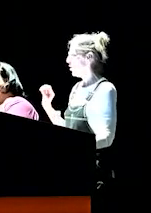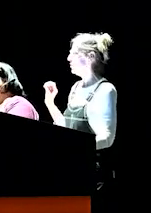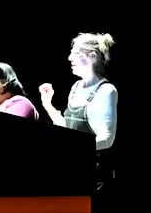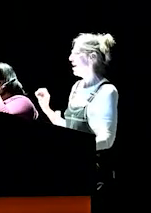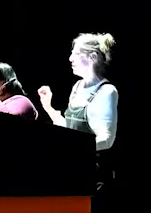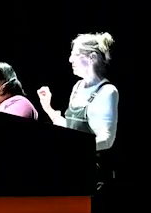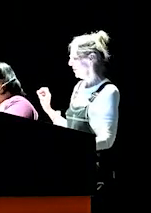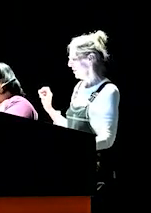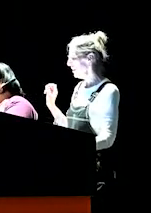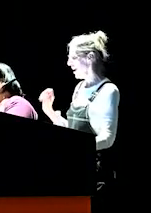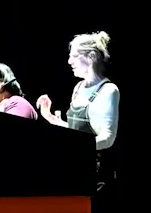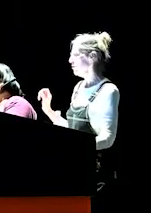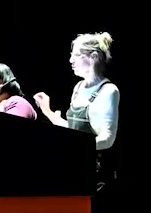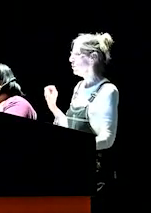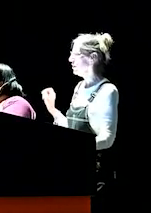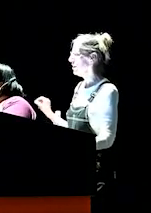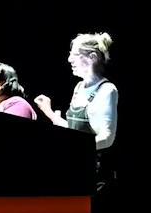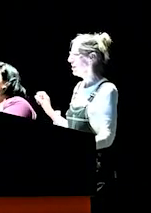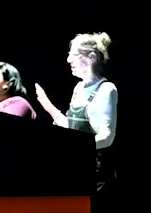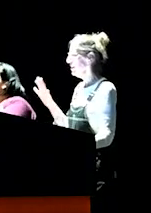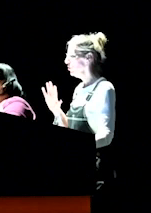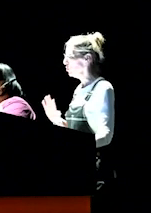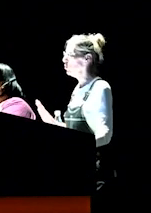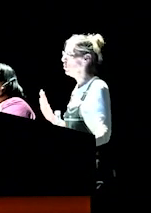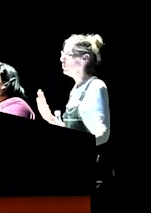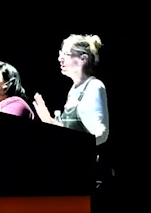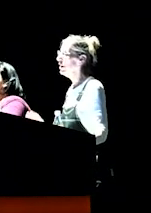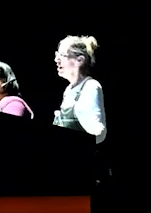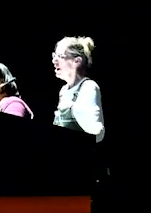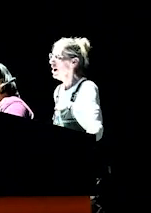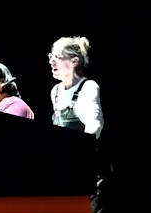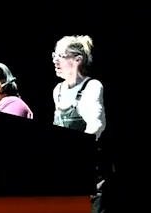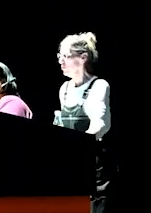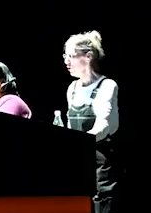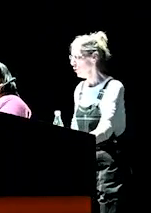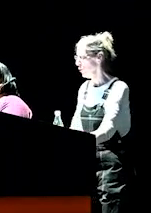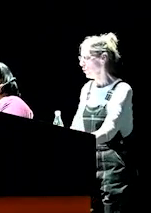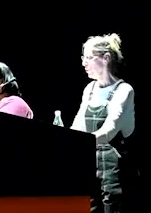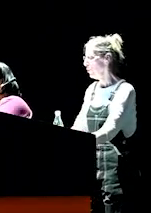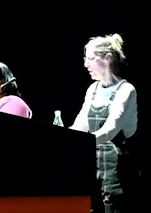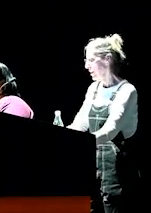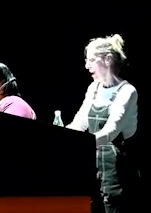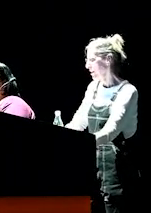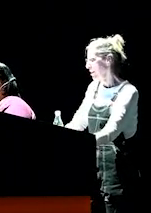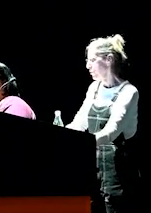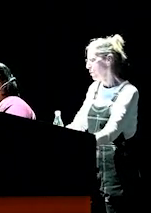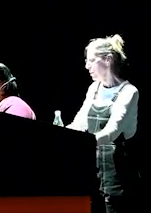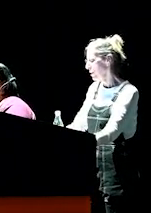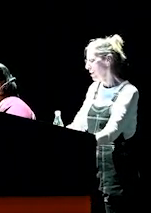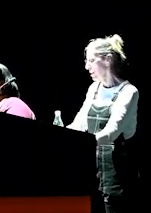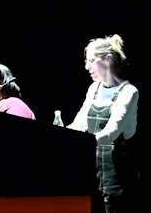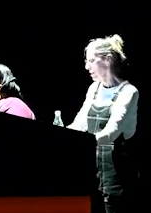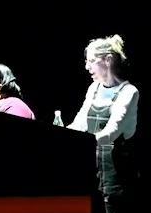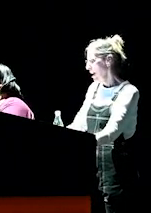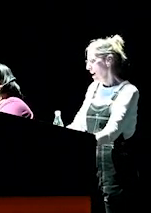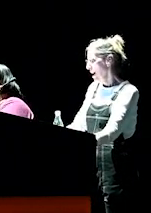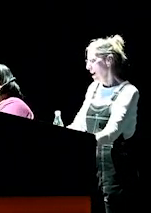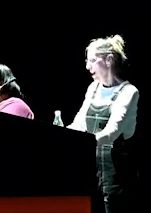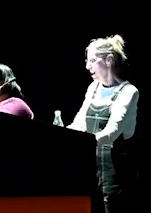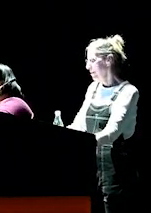took a long time to get comfortable leading groups of people, to get